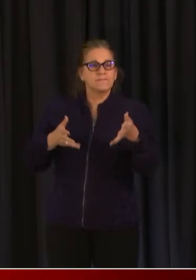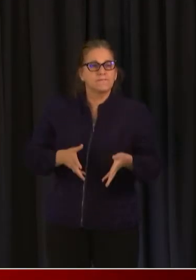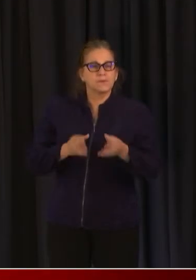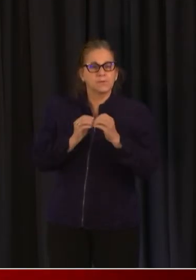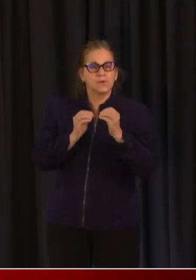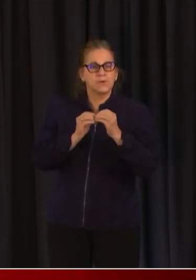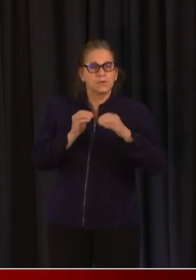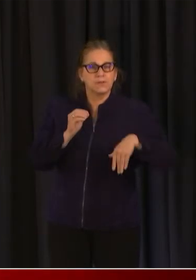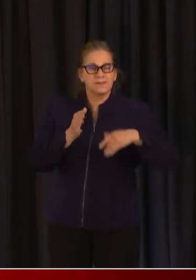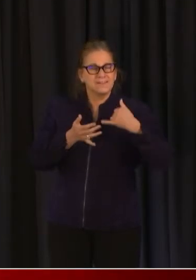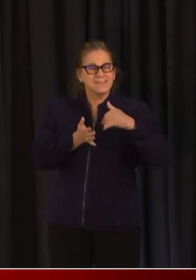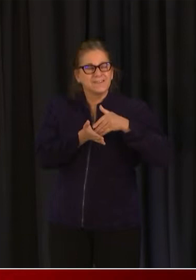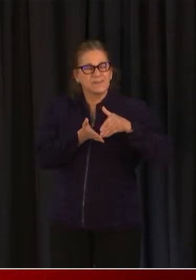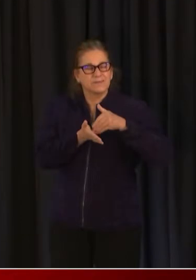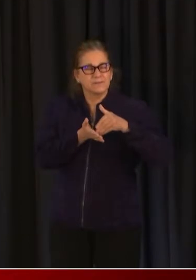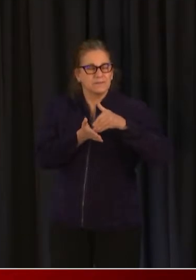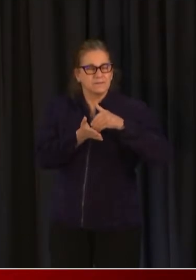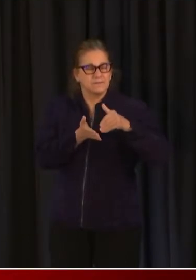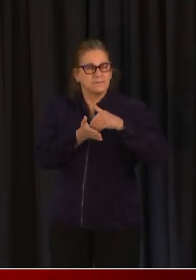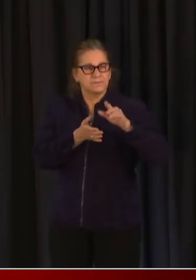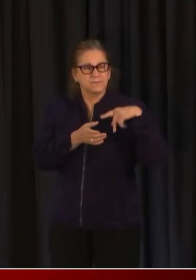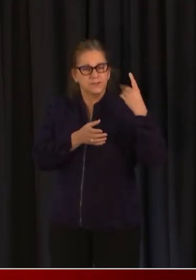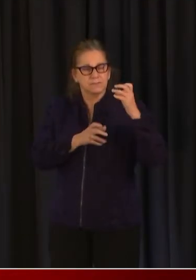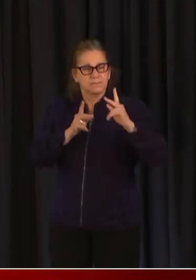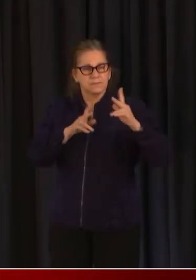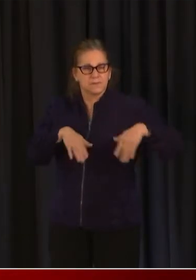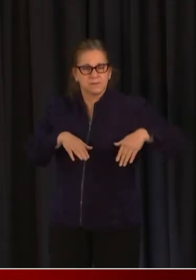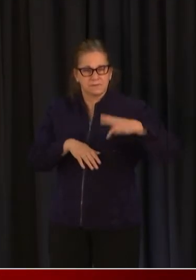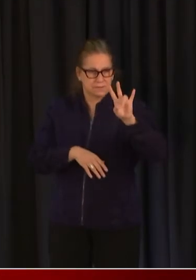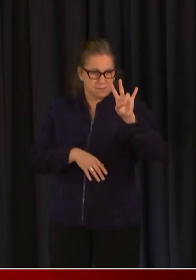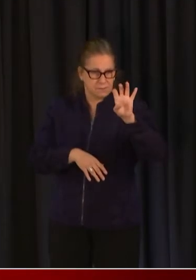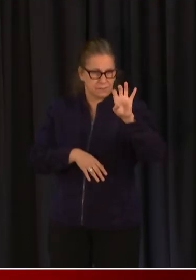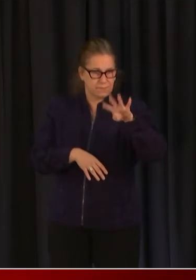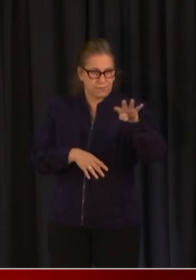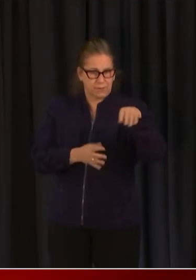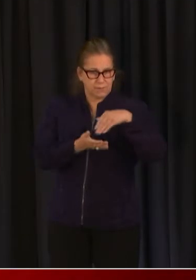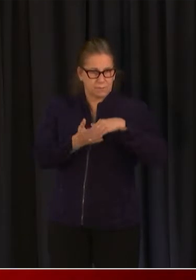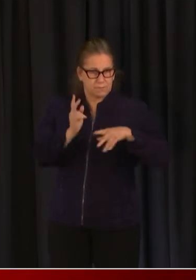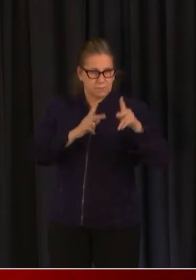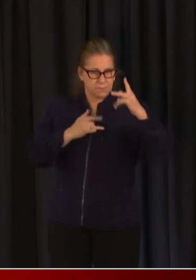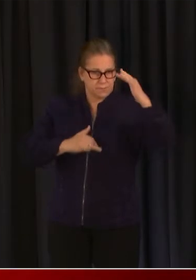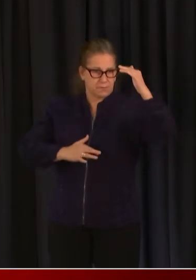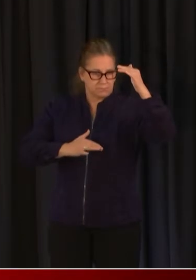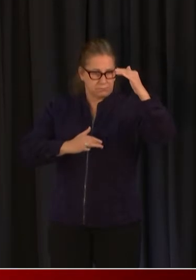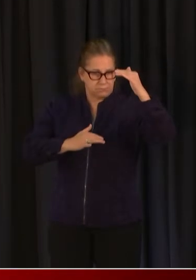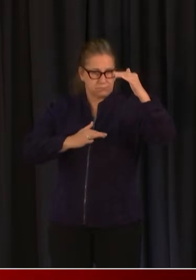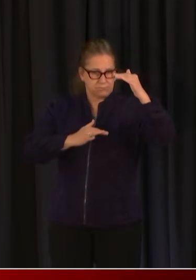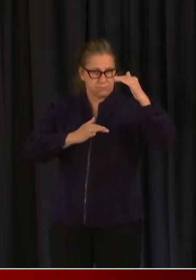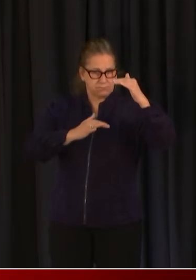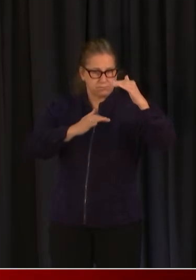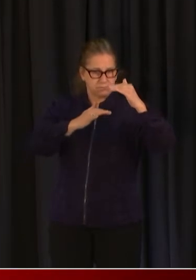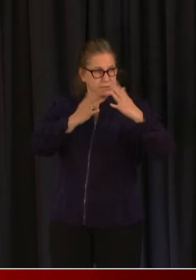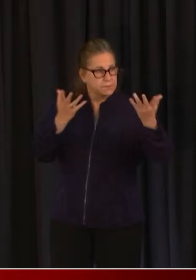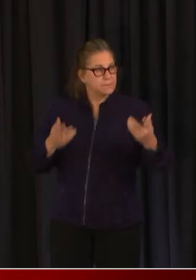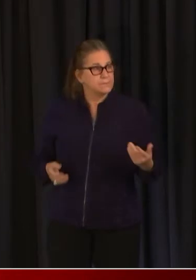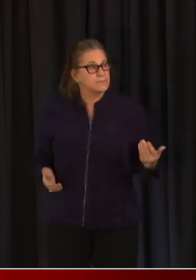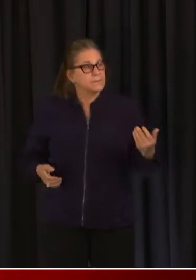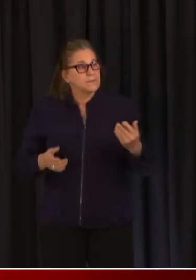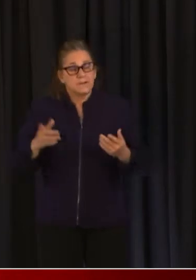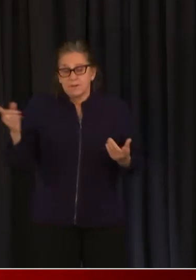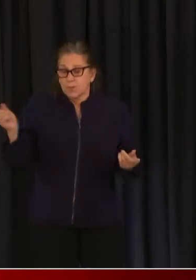adults have not. The walk-up vaccination sites are listed